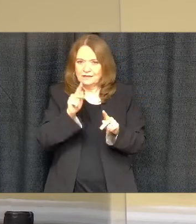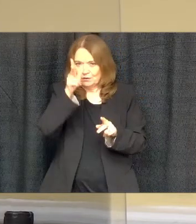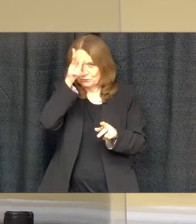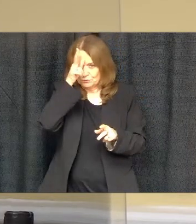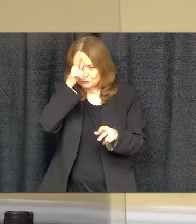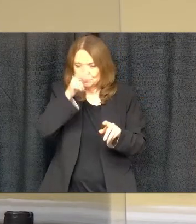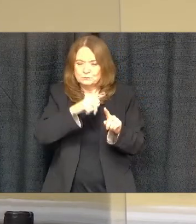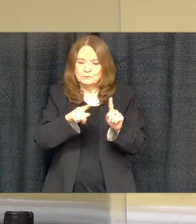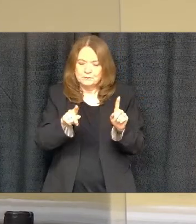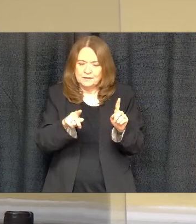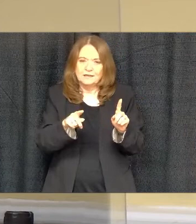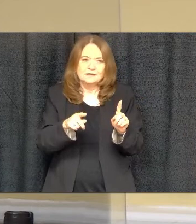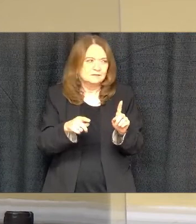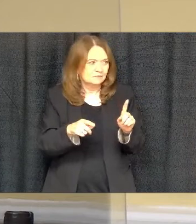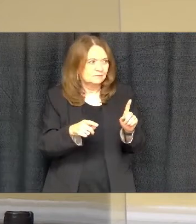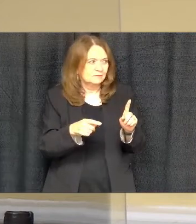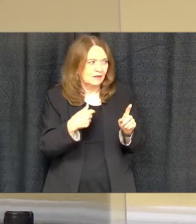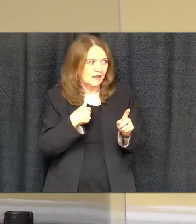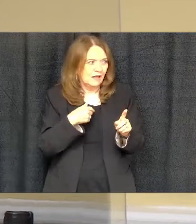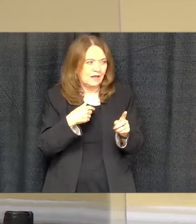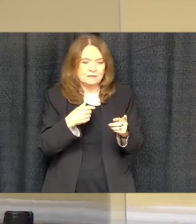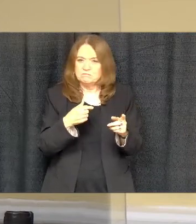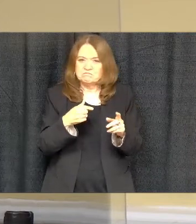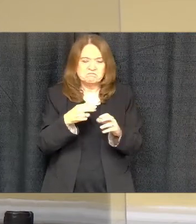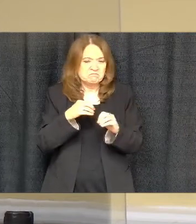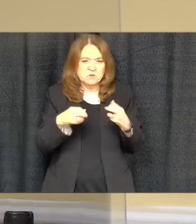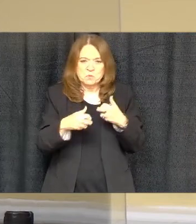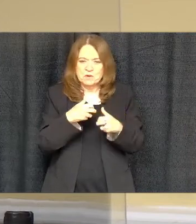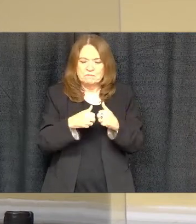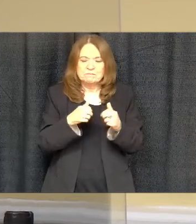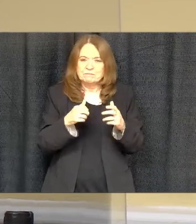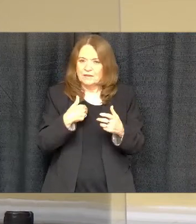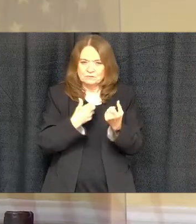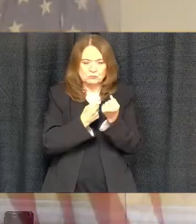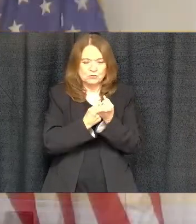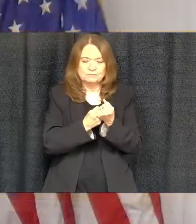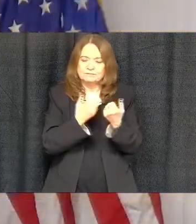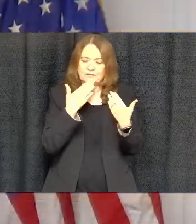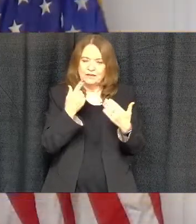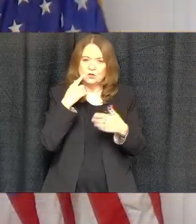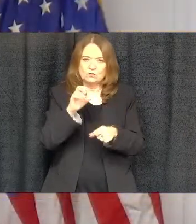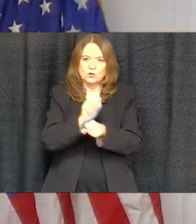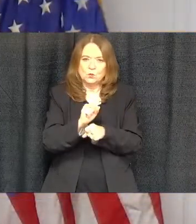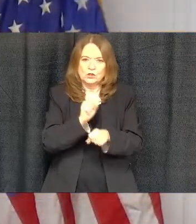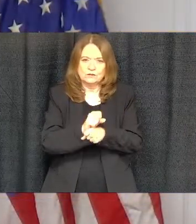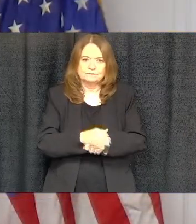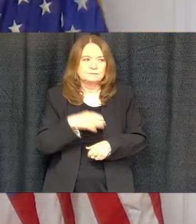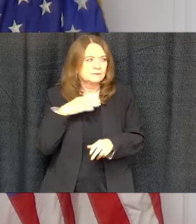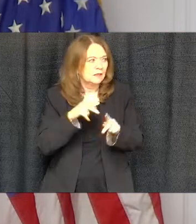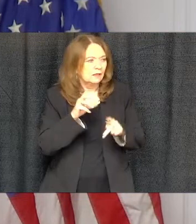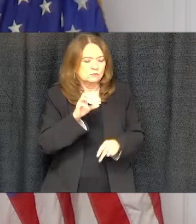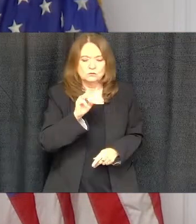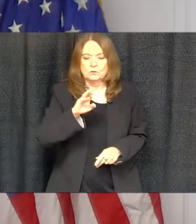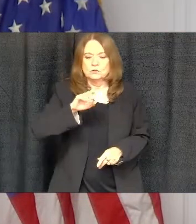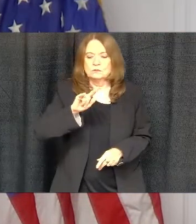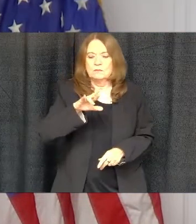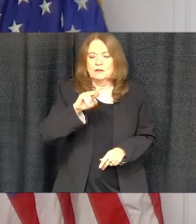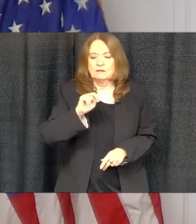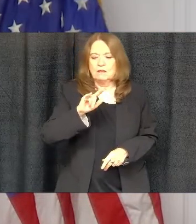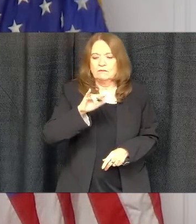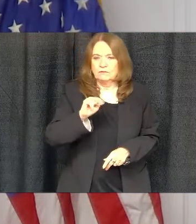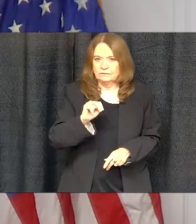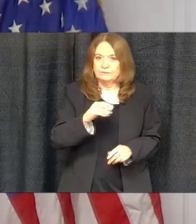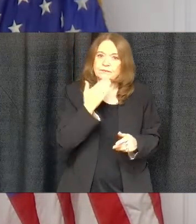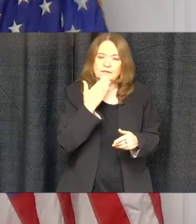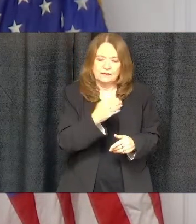otherwise, I take no issue whatsoever with this. So thank you for your work. Councilperson McLaughlin, you're recognized.